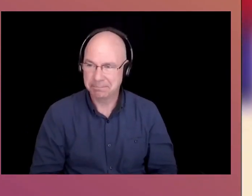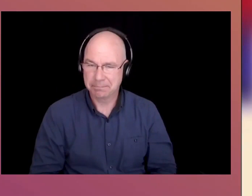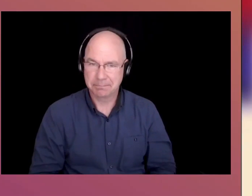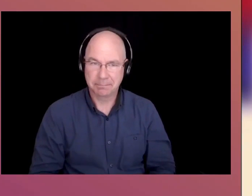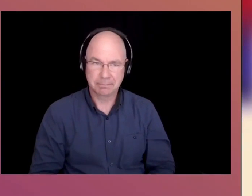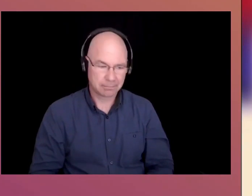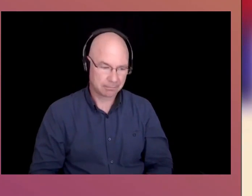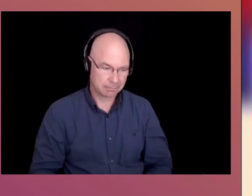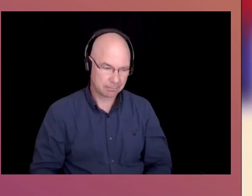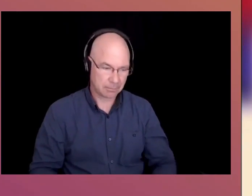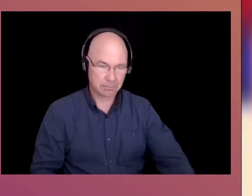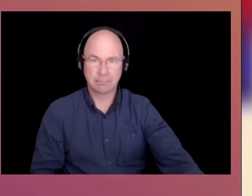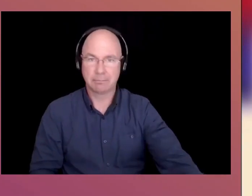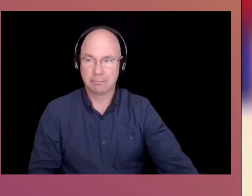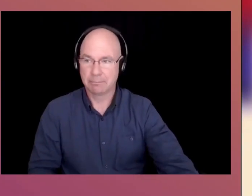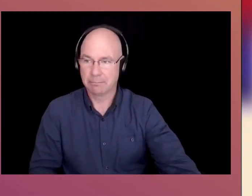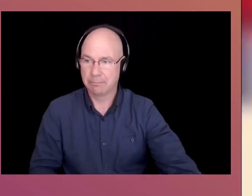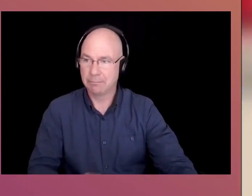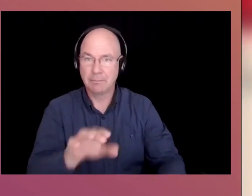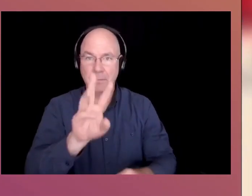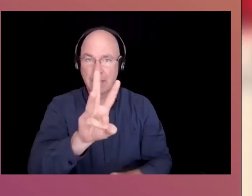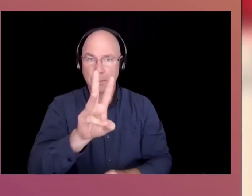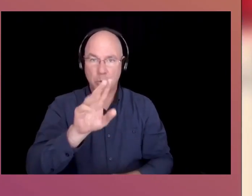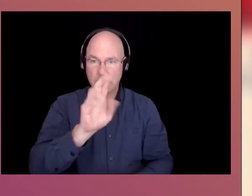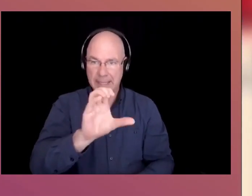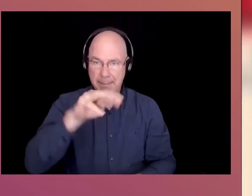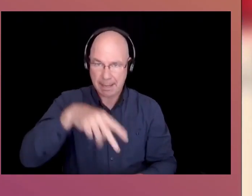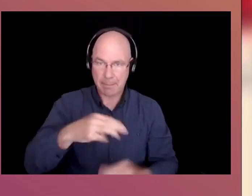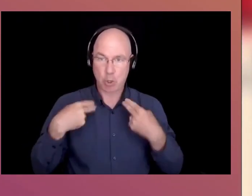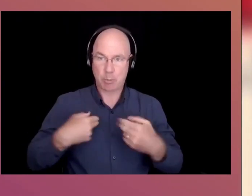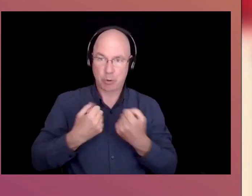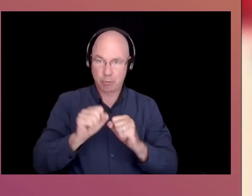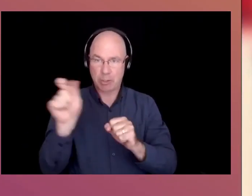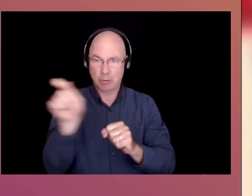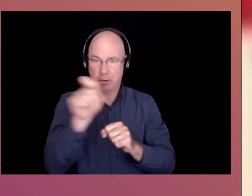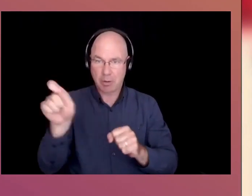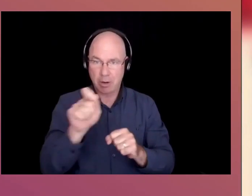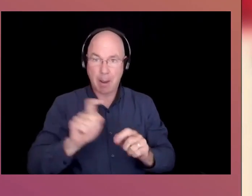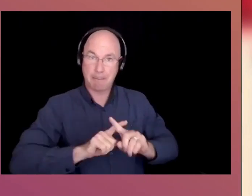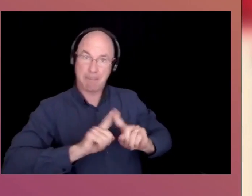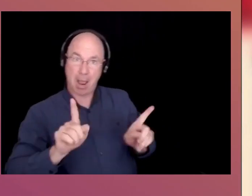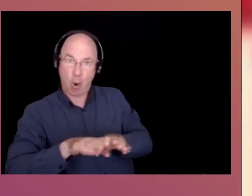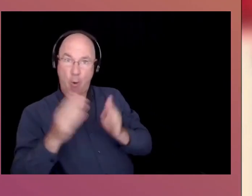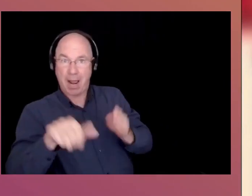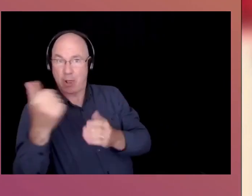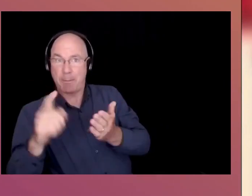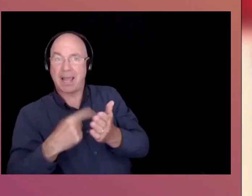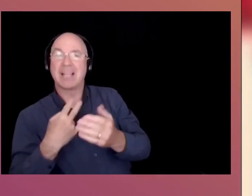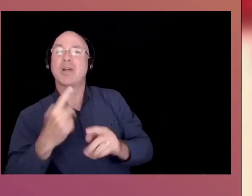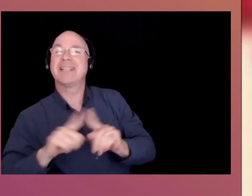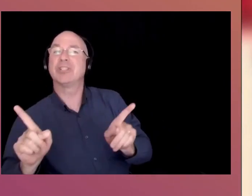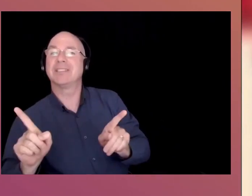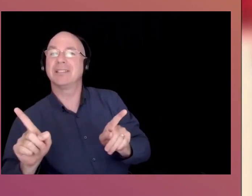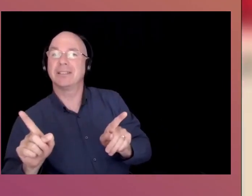WCPM. The user tries to toggle the switch. Hillman Library second stop. However, it opens WCPM. Another page instead. Roots back